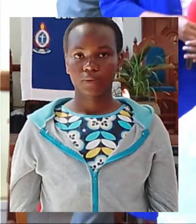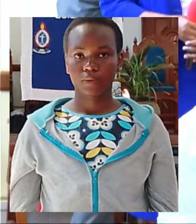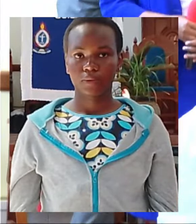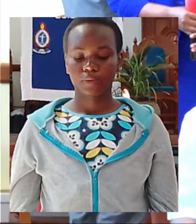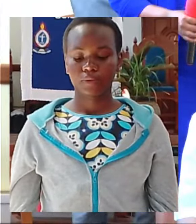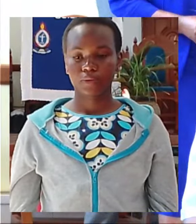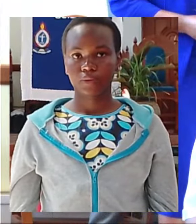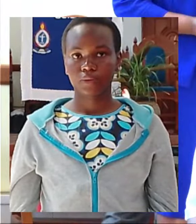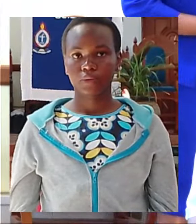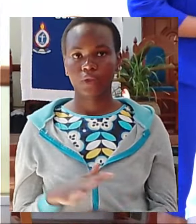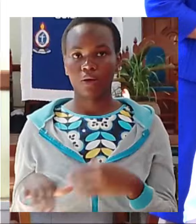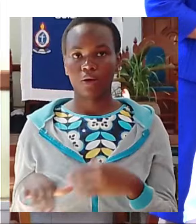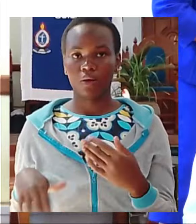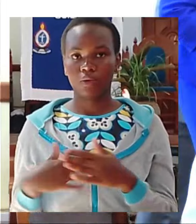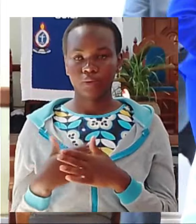Ni